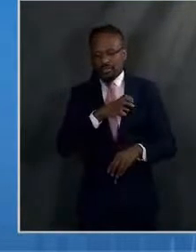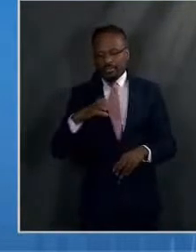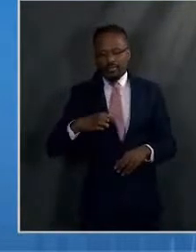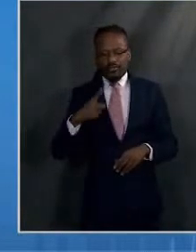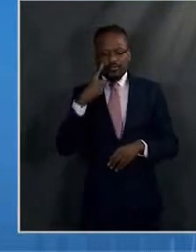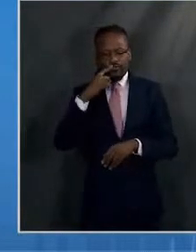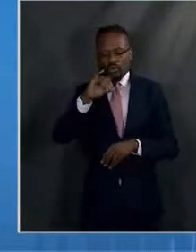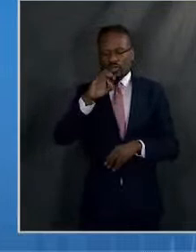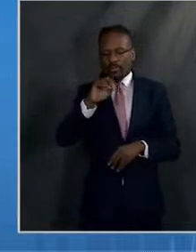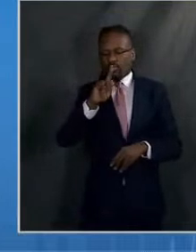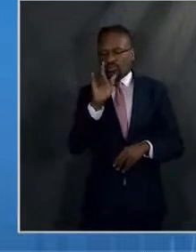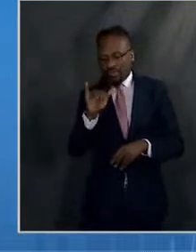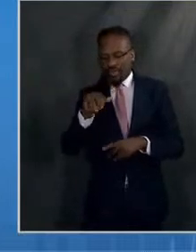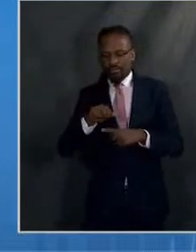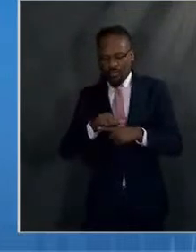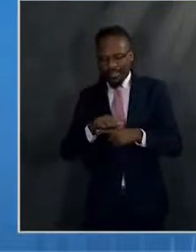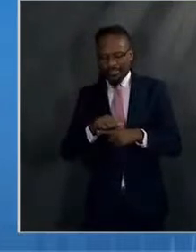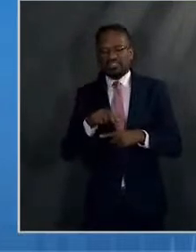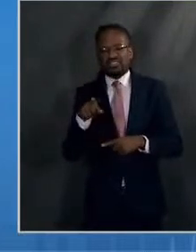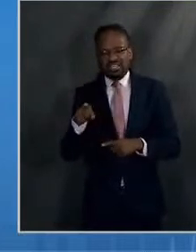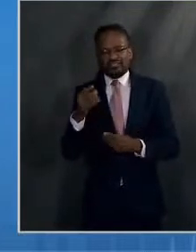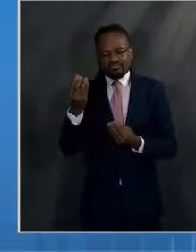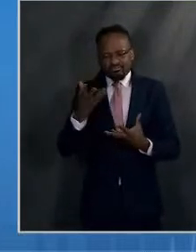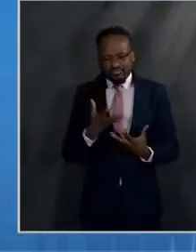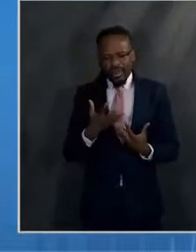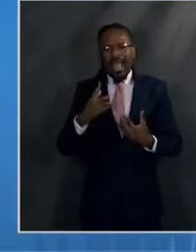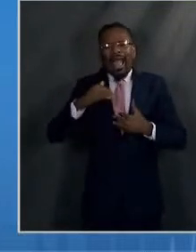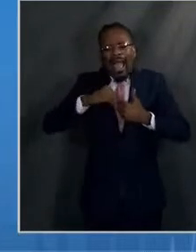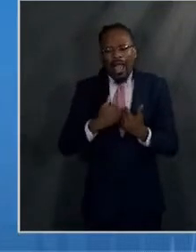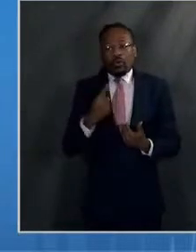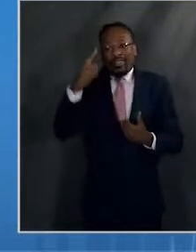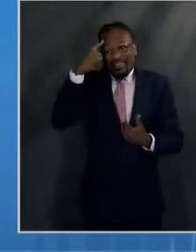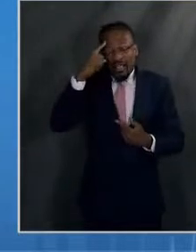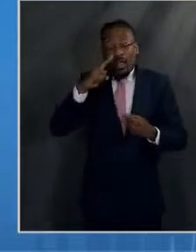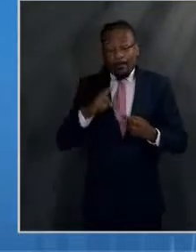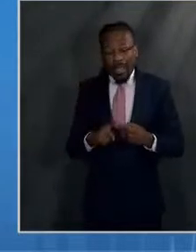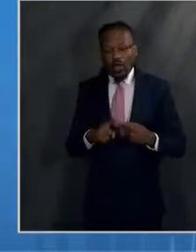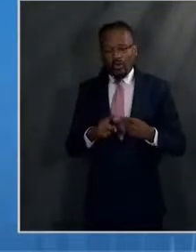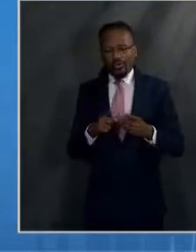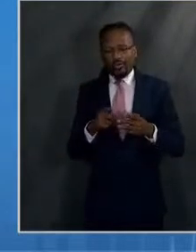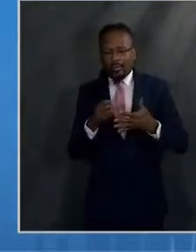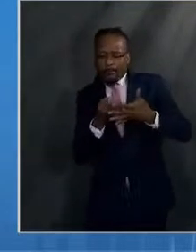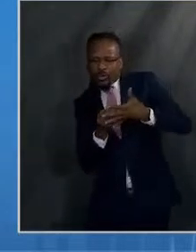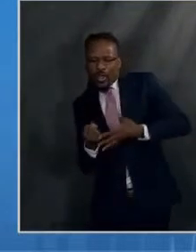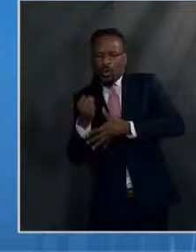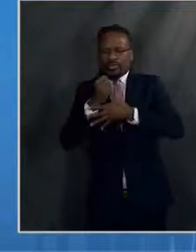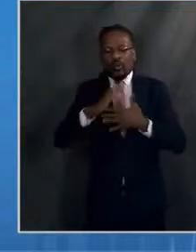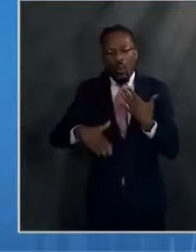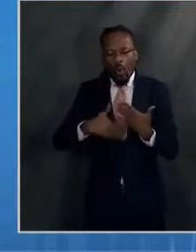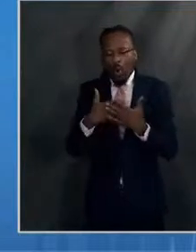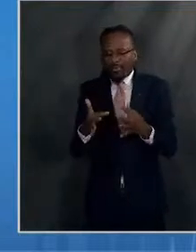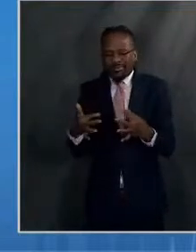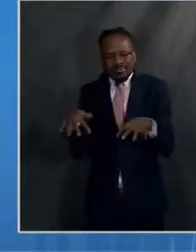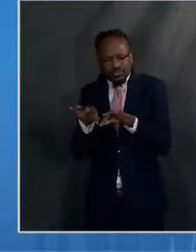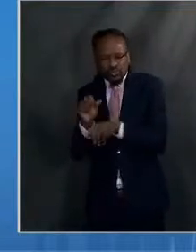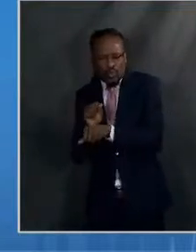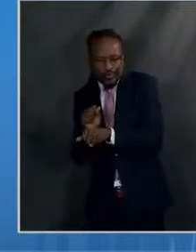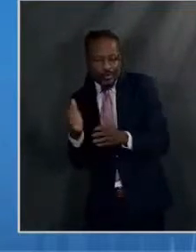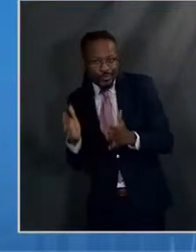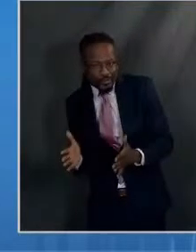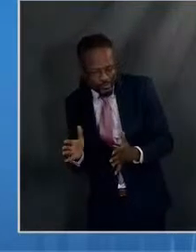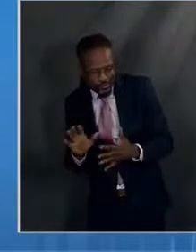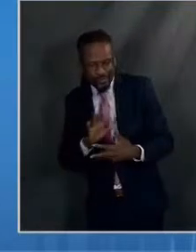guidance for how we should think about prioritizing among all essential workers and all of the population at large.